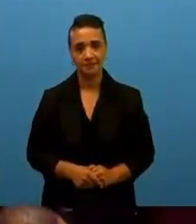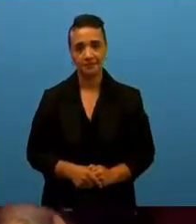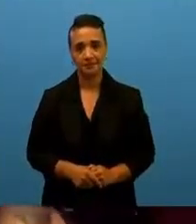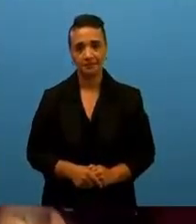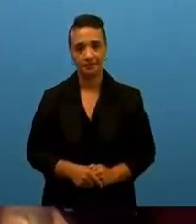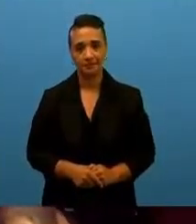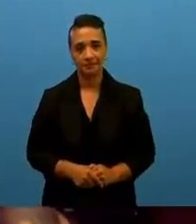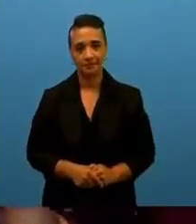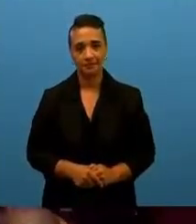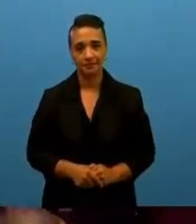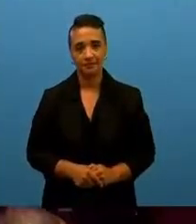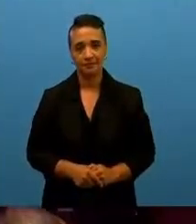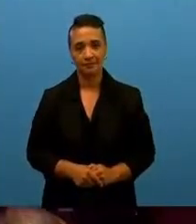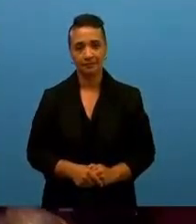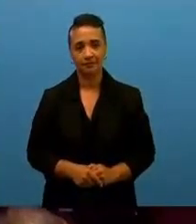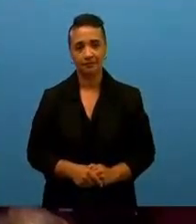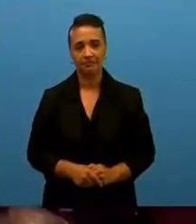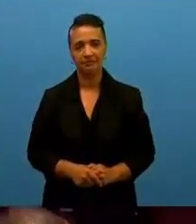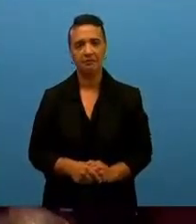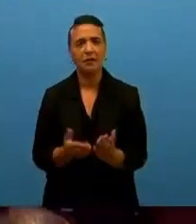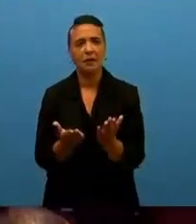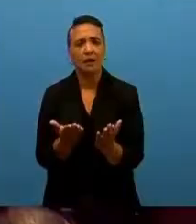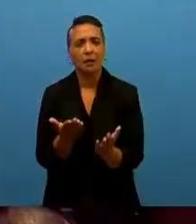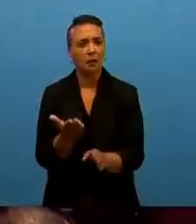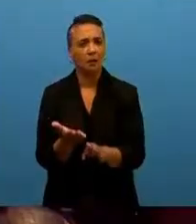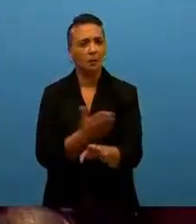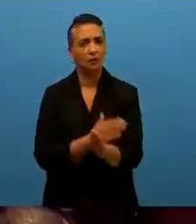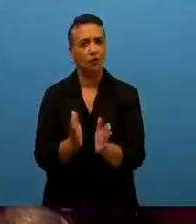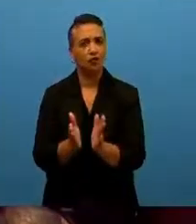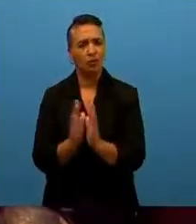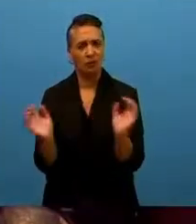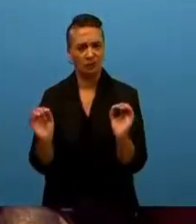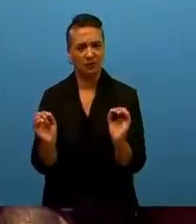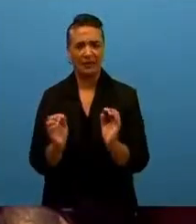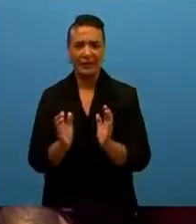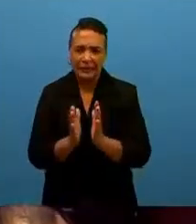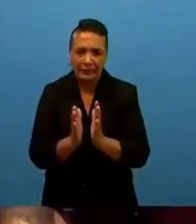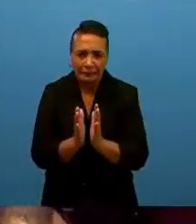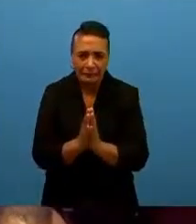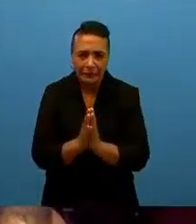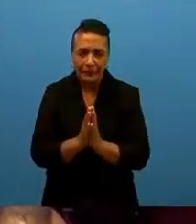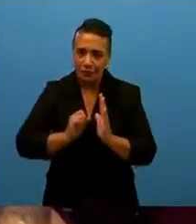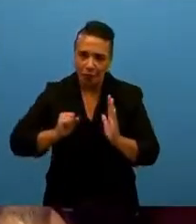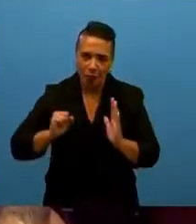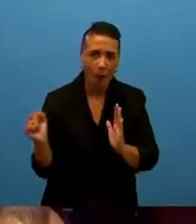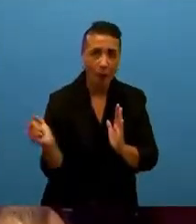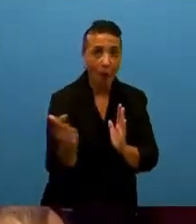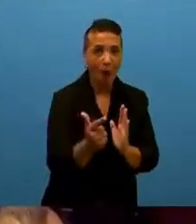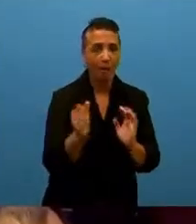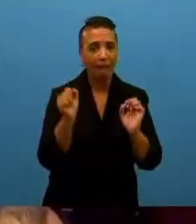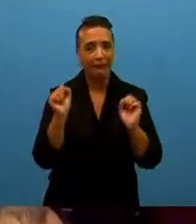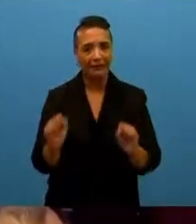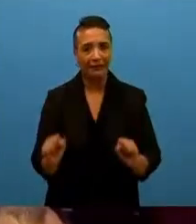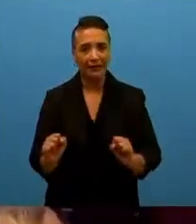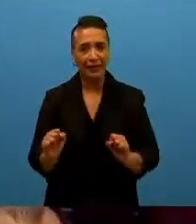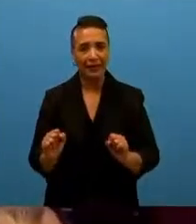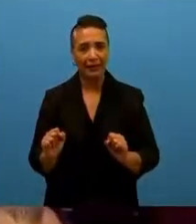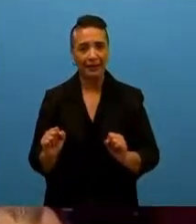maybe not made previously is it possible for everyone in the room to withhold